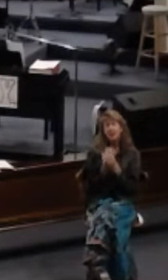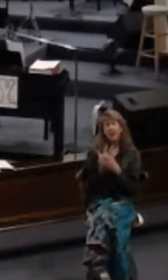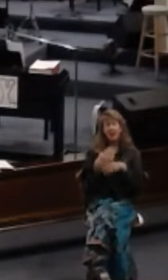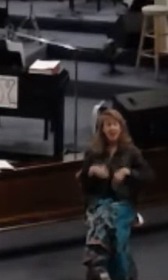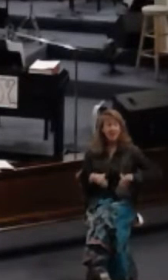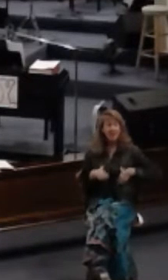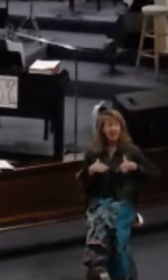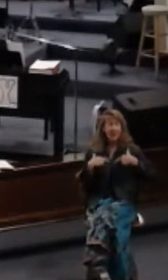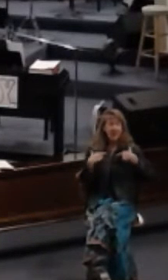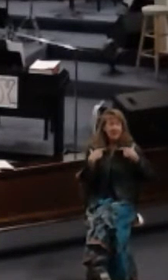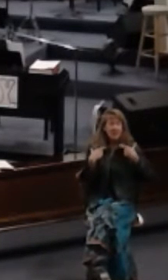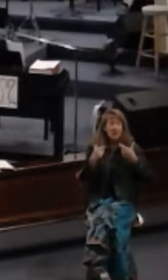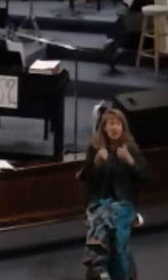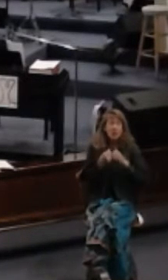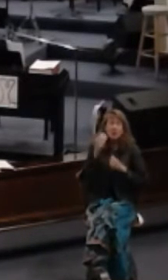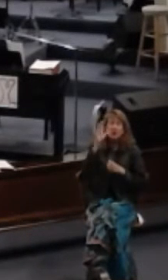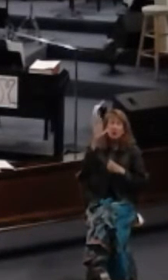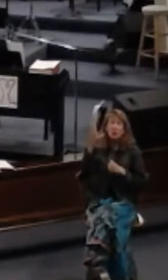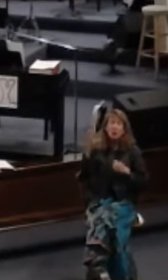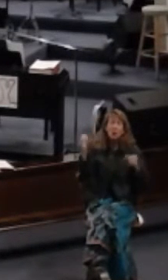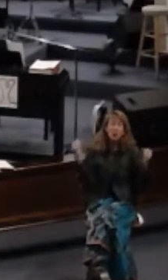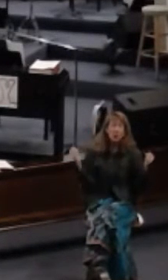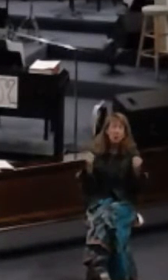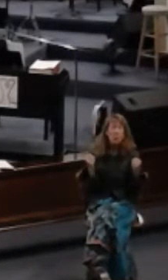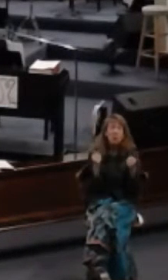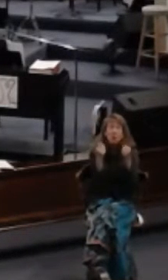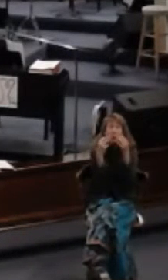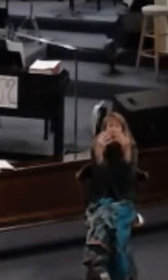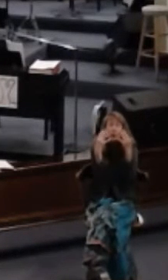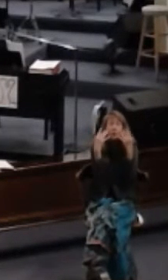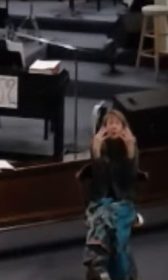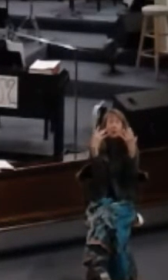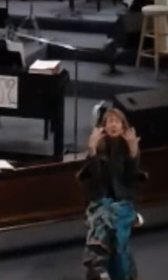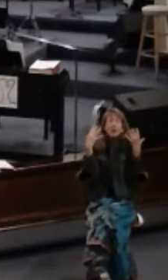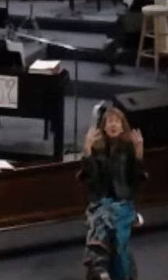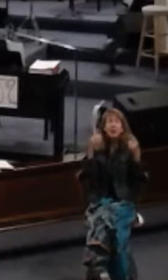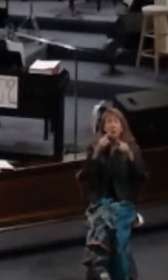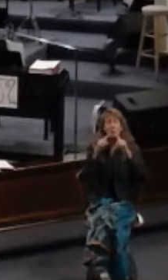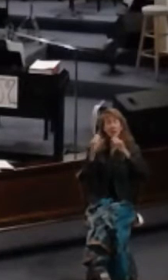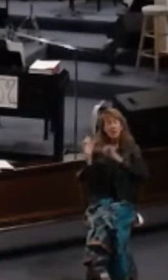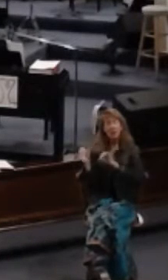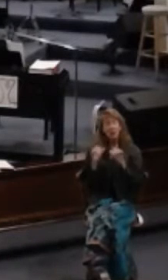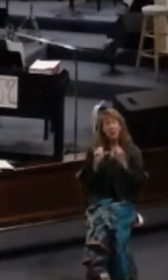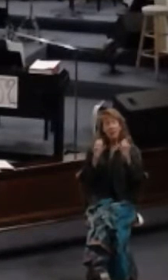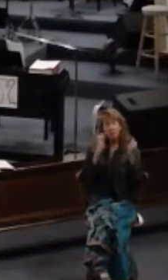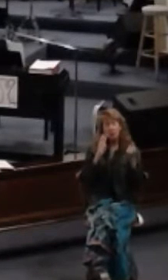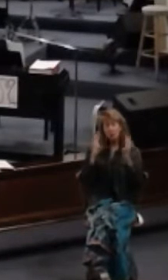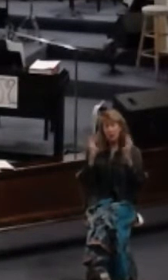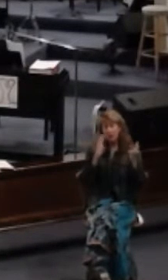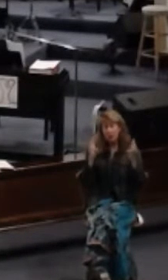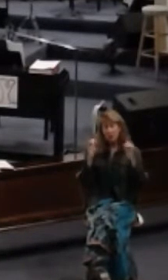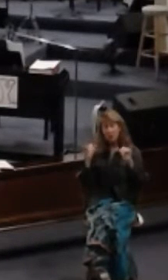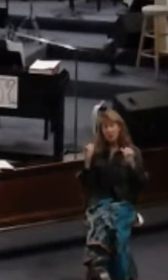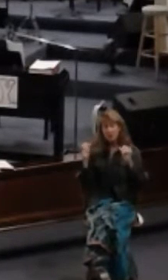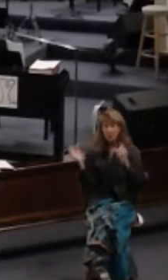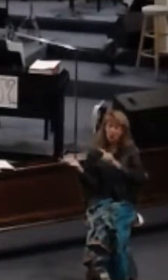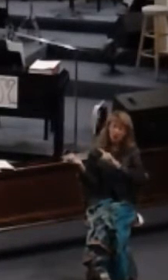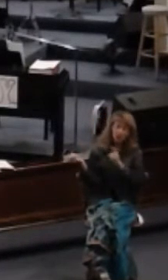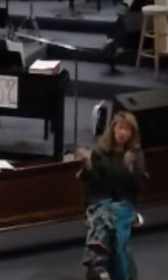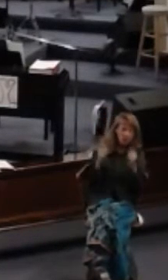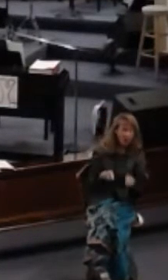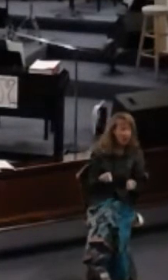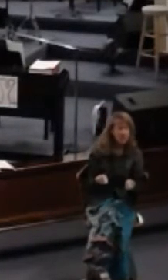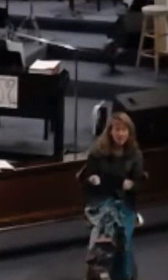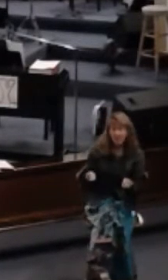your creation. Thank you for the weather. And yet, the weather can cause some terrible havoc in some places. So